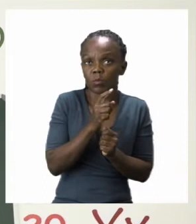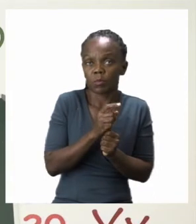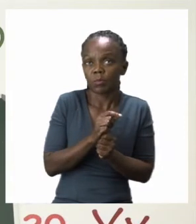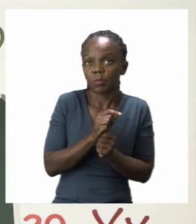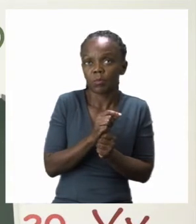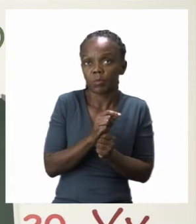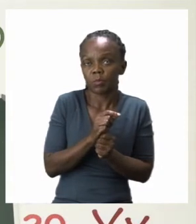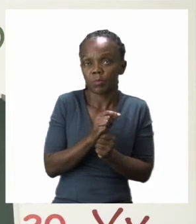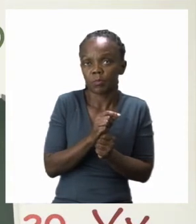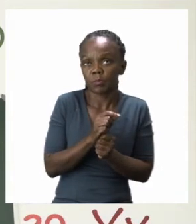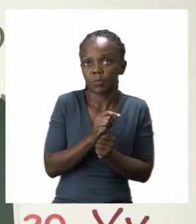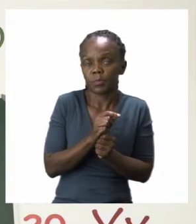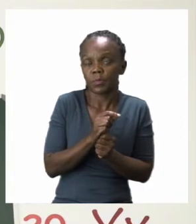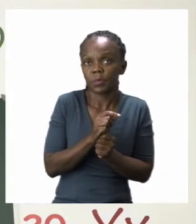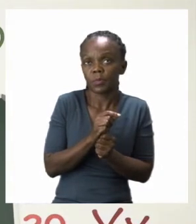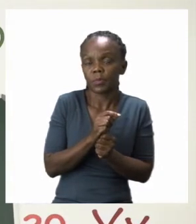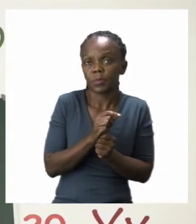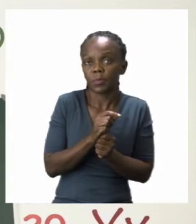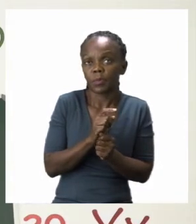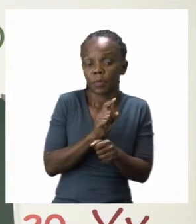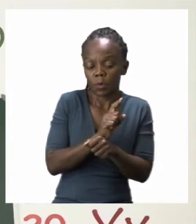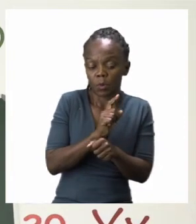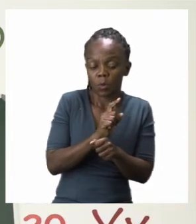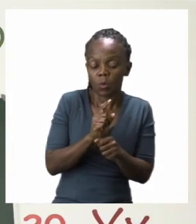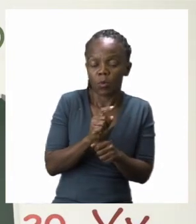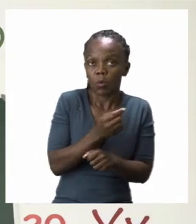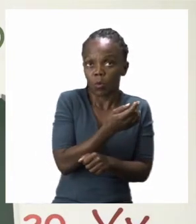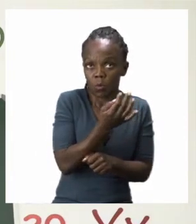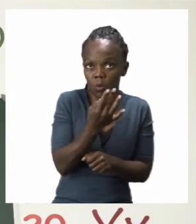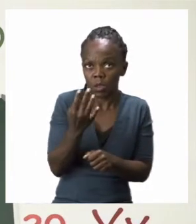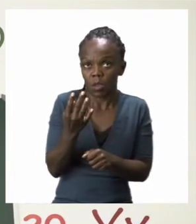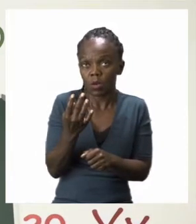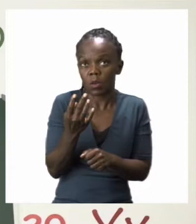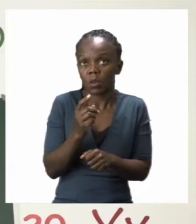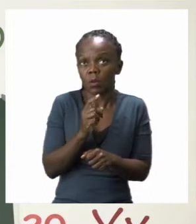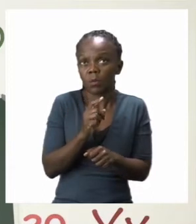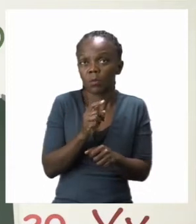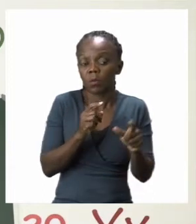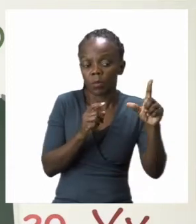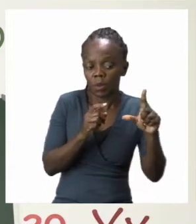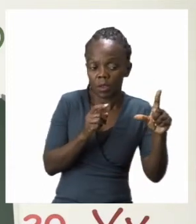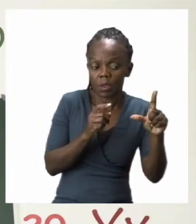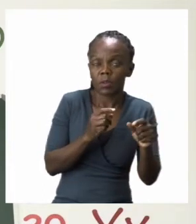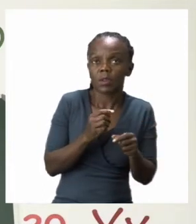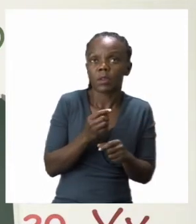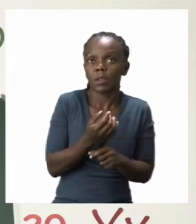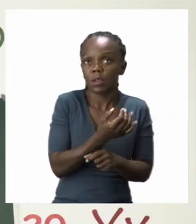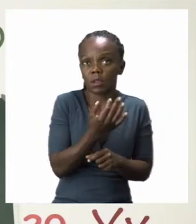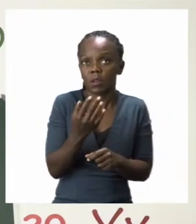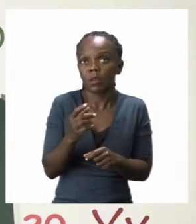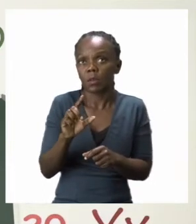we will count how many they are this side, and then we will count them all together. Are you